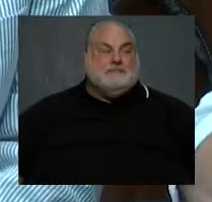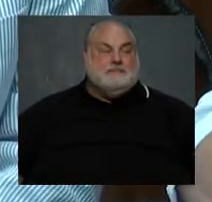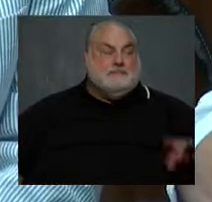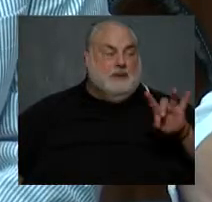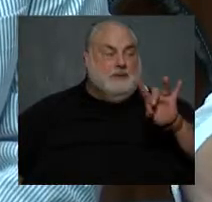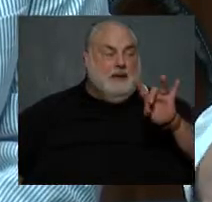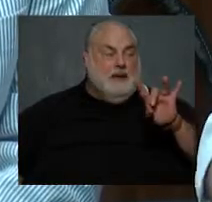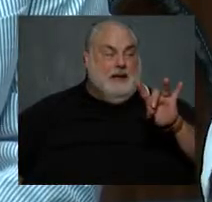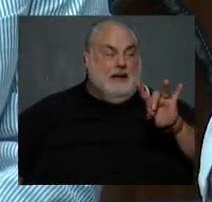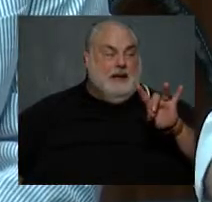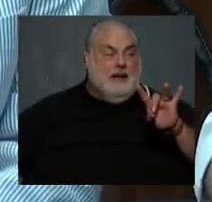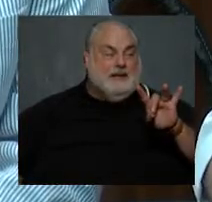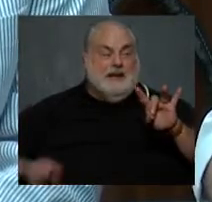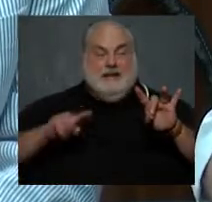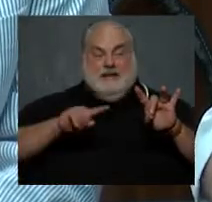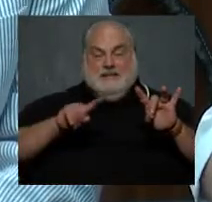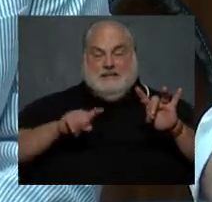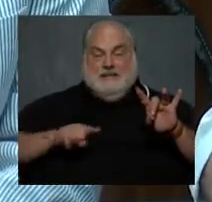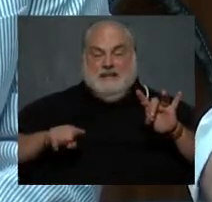Item number 8, file number